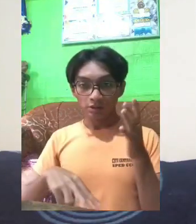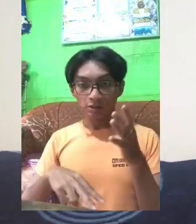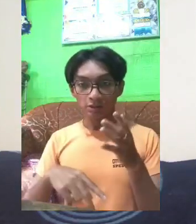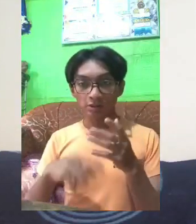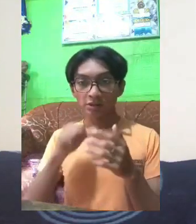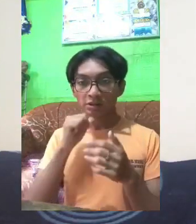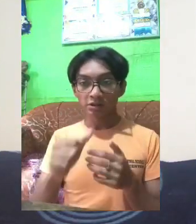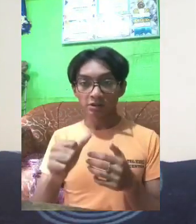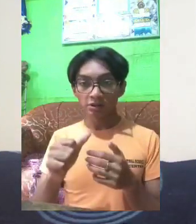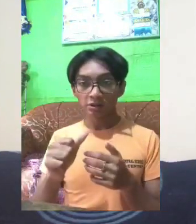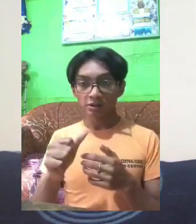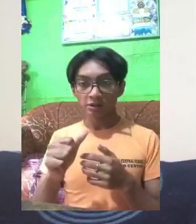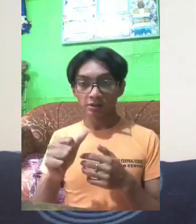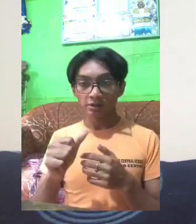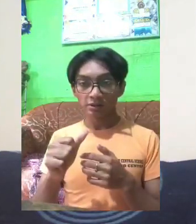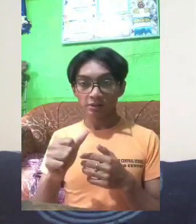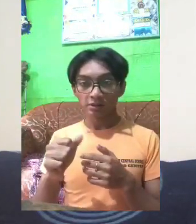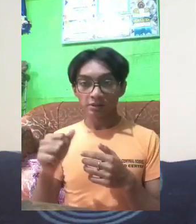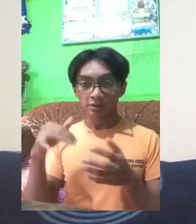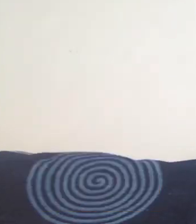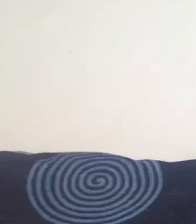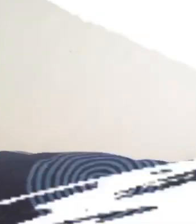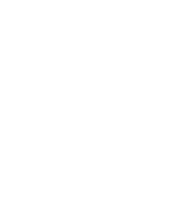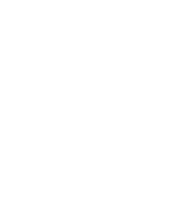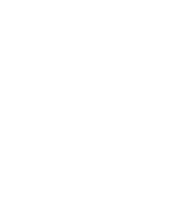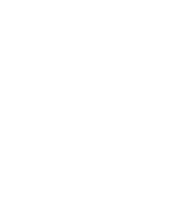understand the directions and limits of the research.